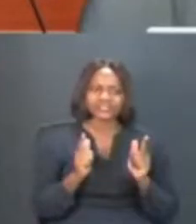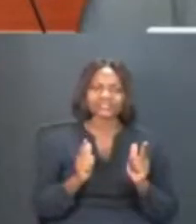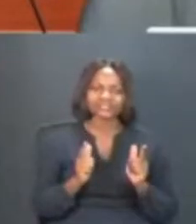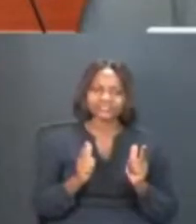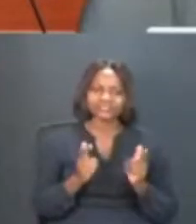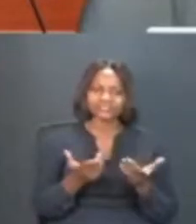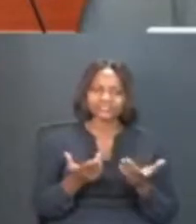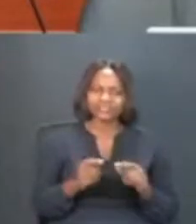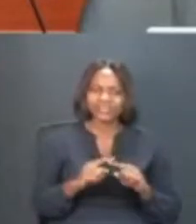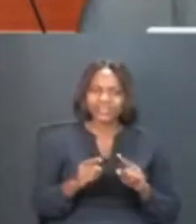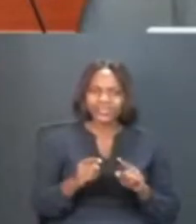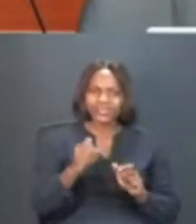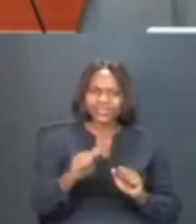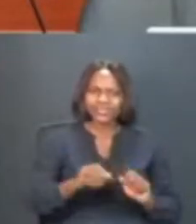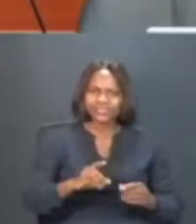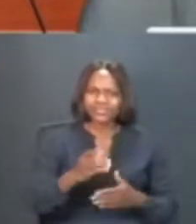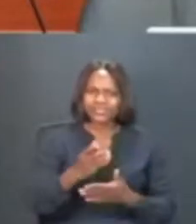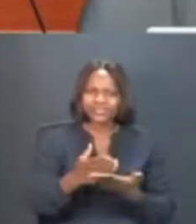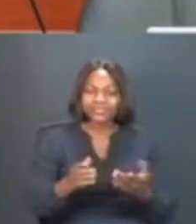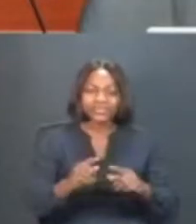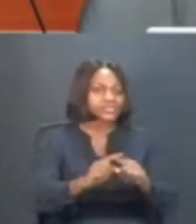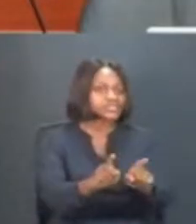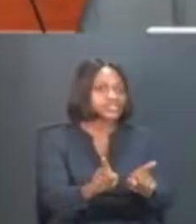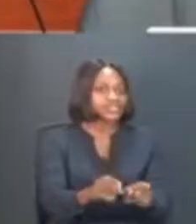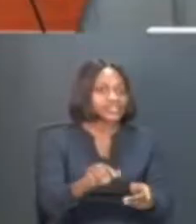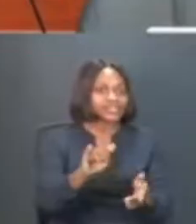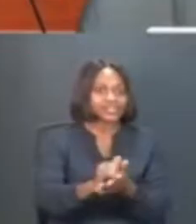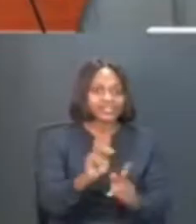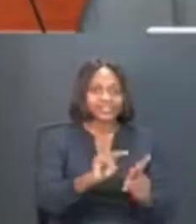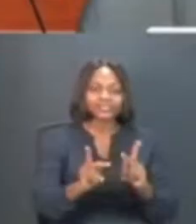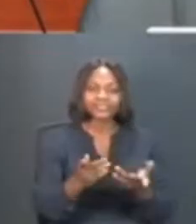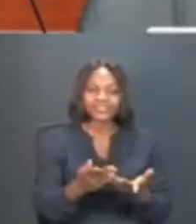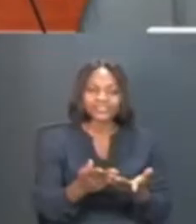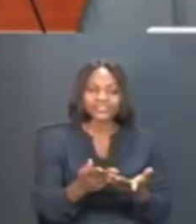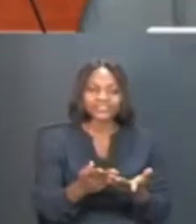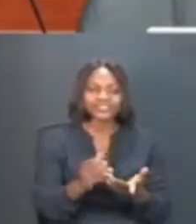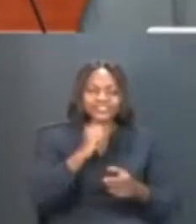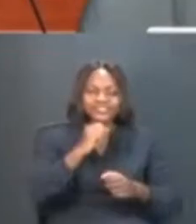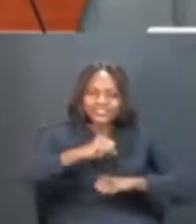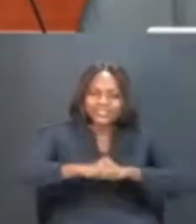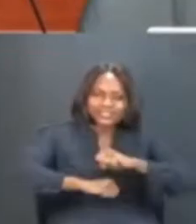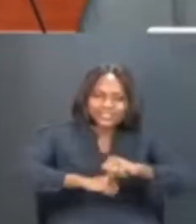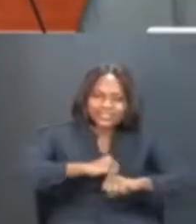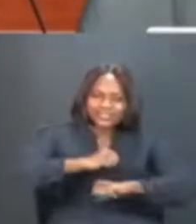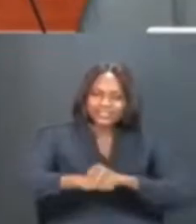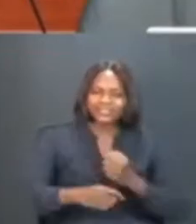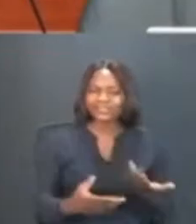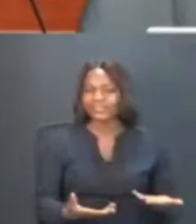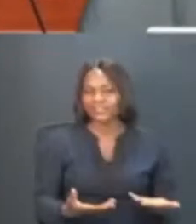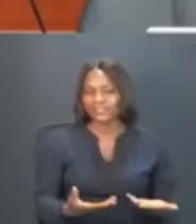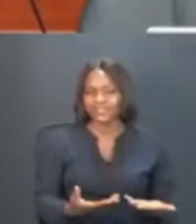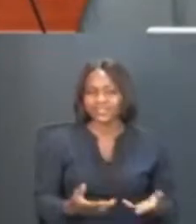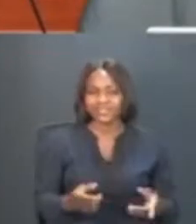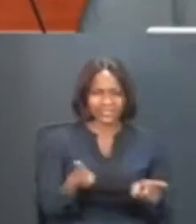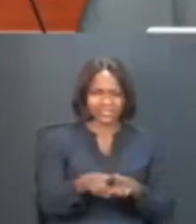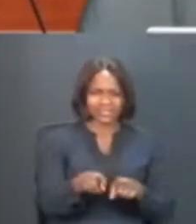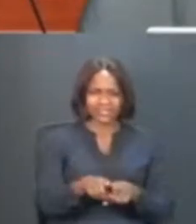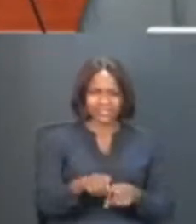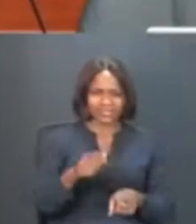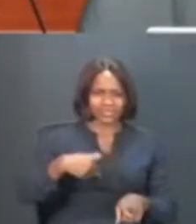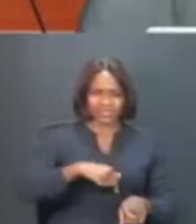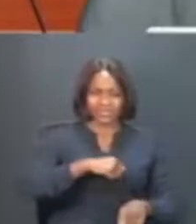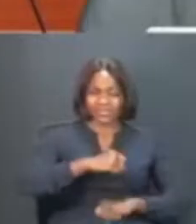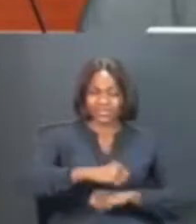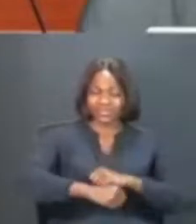something extraordinary so that others wouldn't suffer the suffering some of us went through? So make out